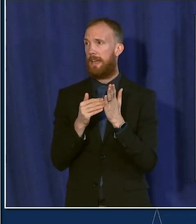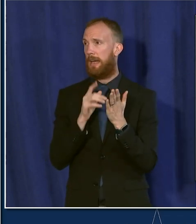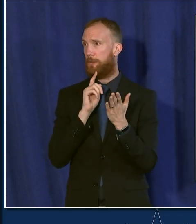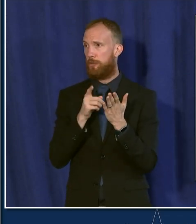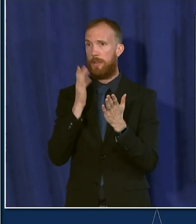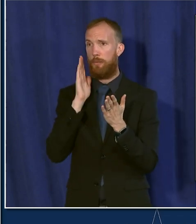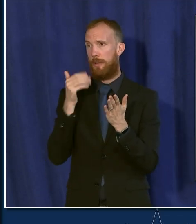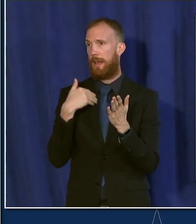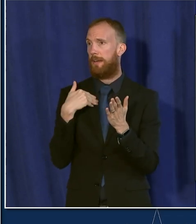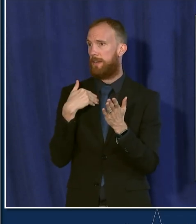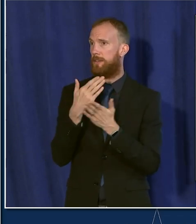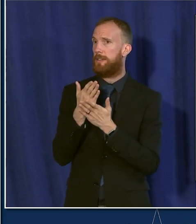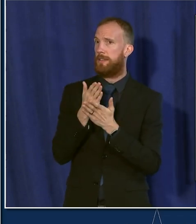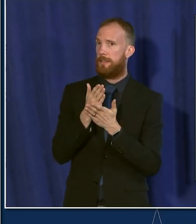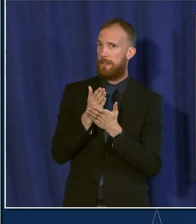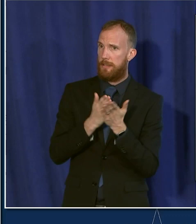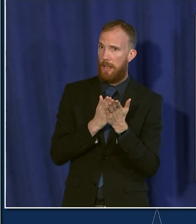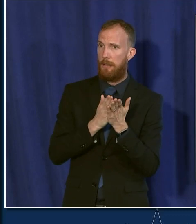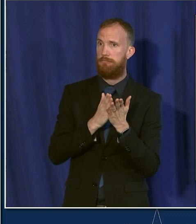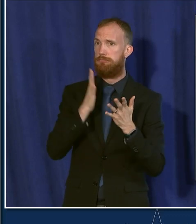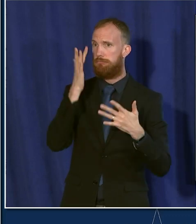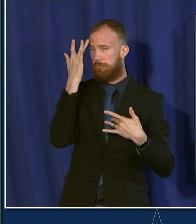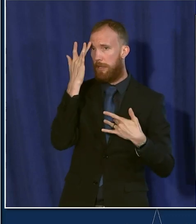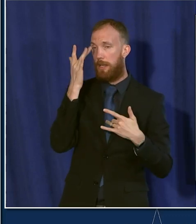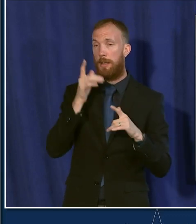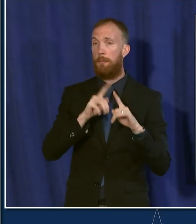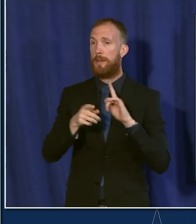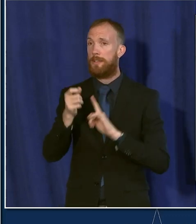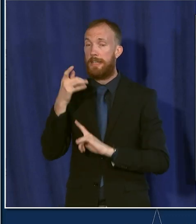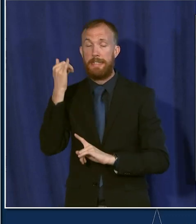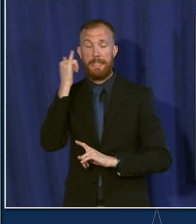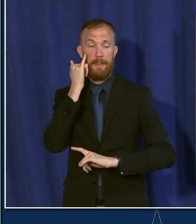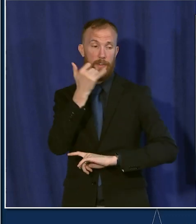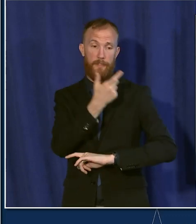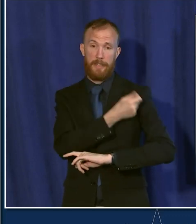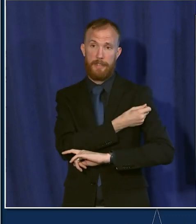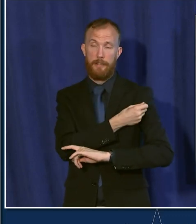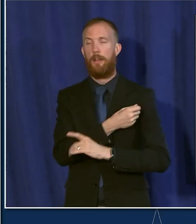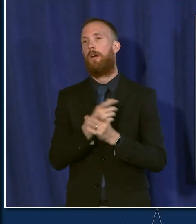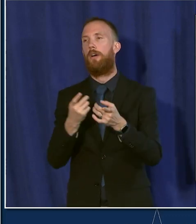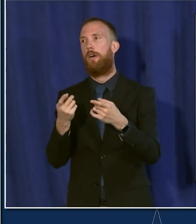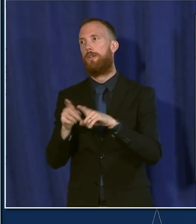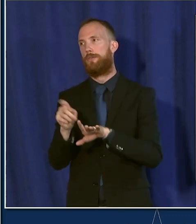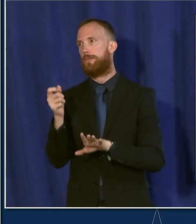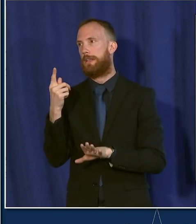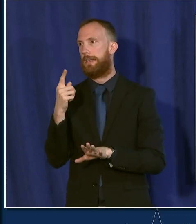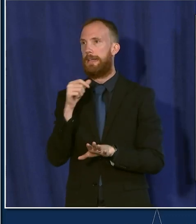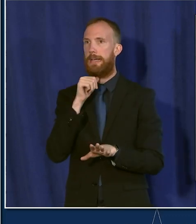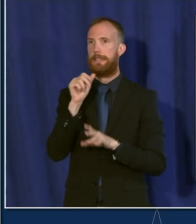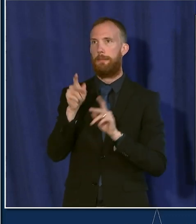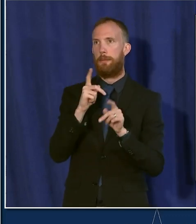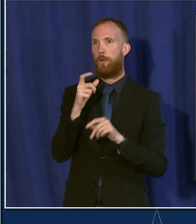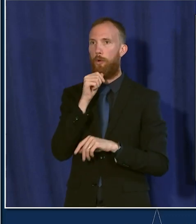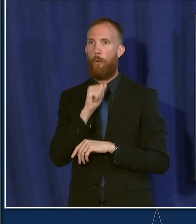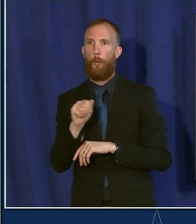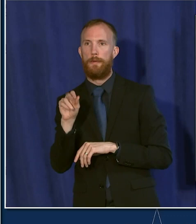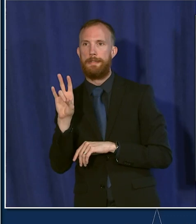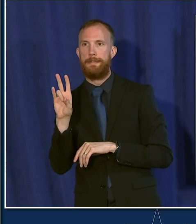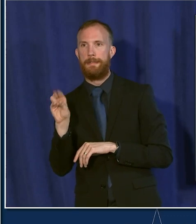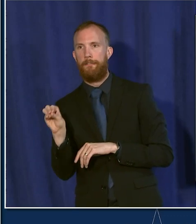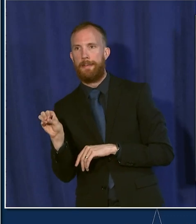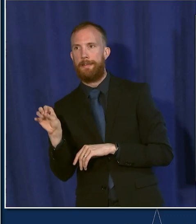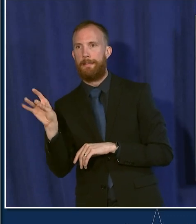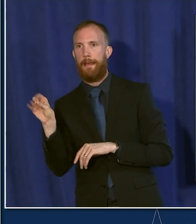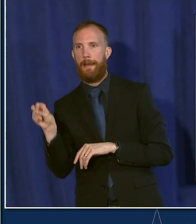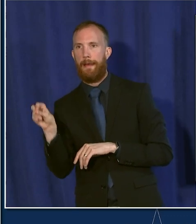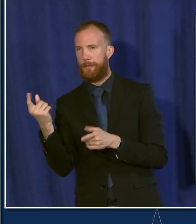cases probably. But where people are vaccinated, and this isn't a festival of, people in their 70s and 80s broadly, right? Where